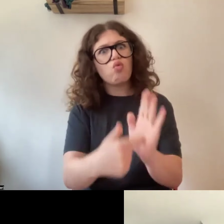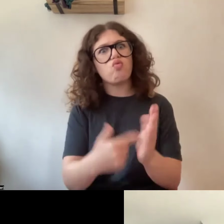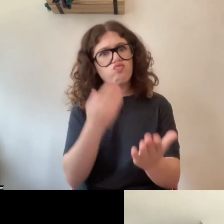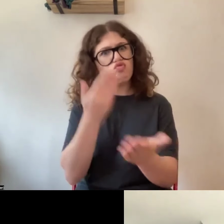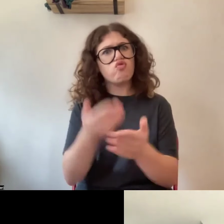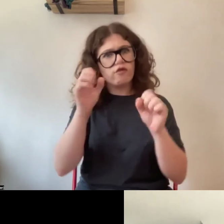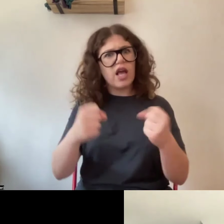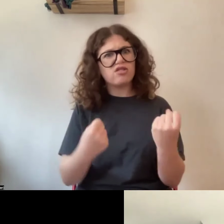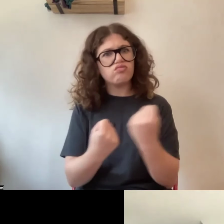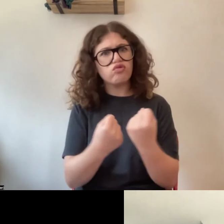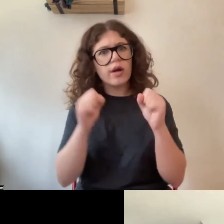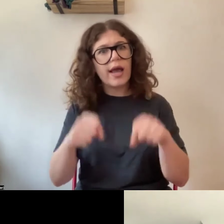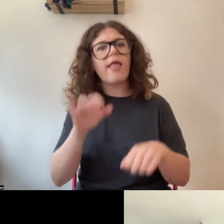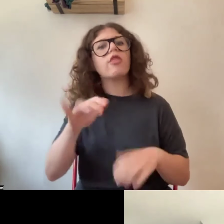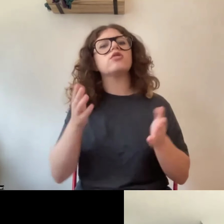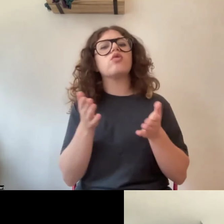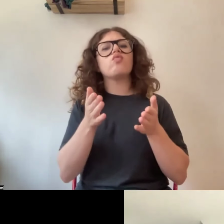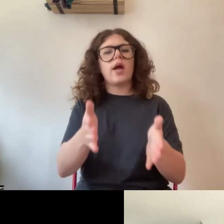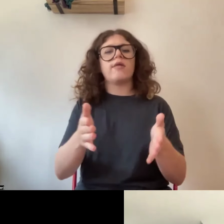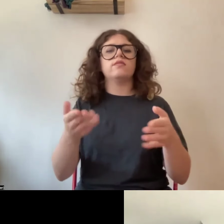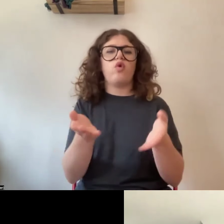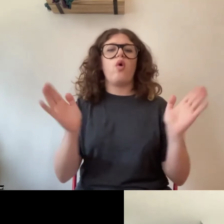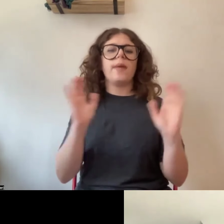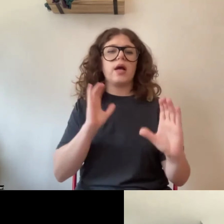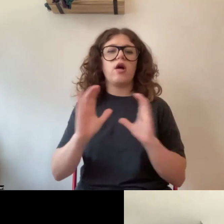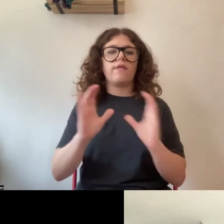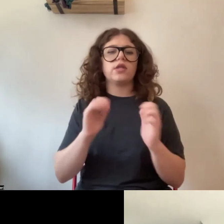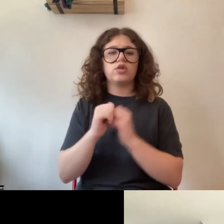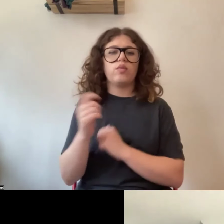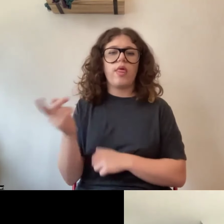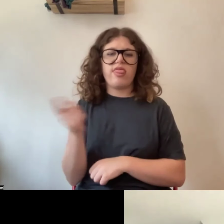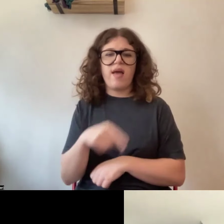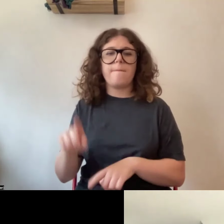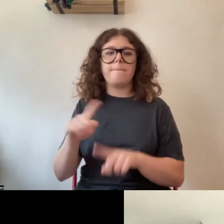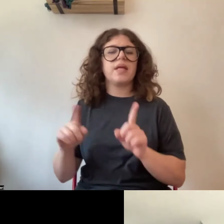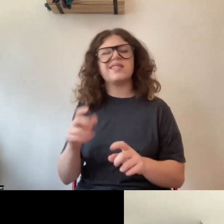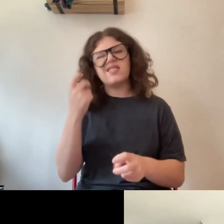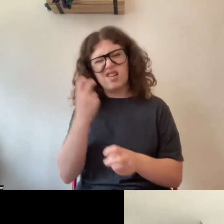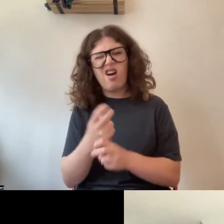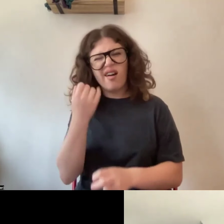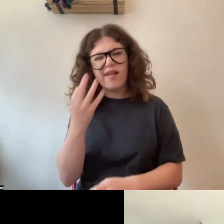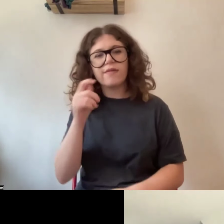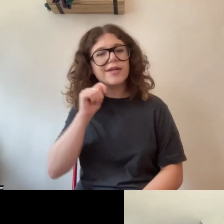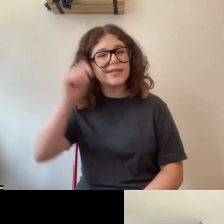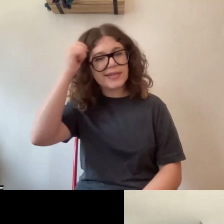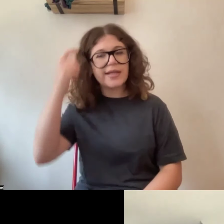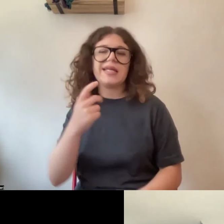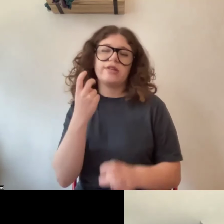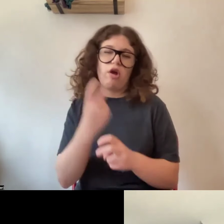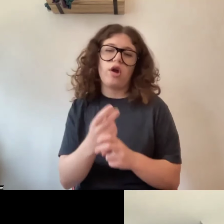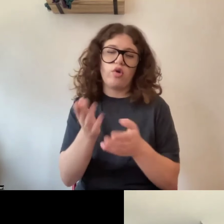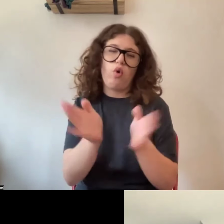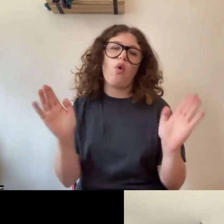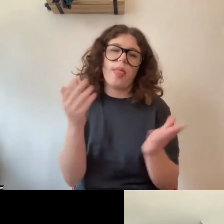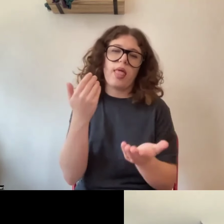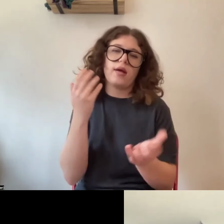of es opening a difícil más cuando ya conversation with están them, but it's very adolescentes. difficult, Es especially difícil when they're abrir una teenagers. It's very conversación, difficult pero to open a a conversation with través them. del tiempo But uno va